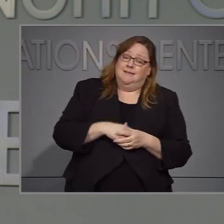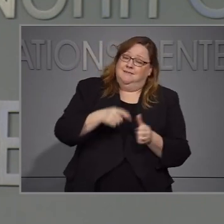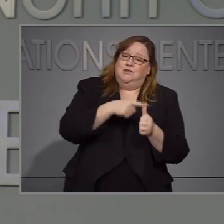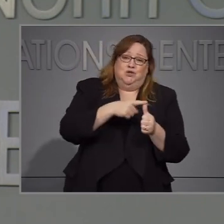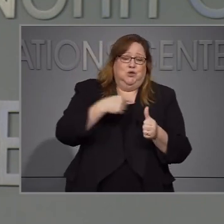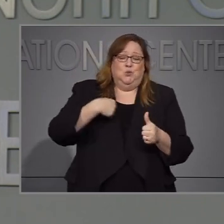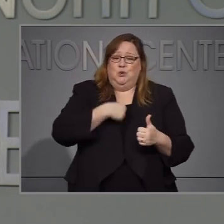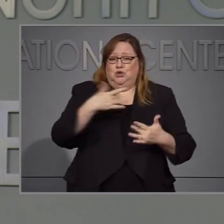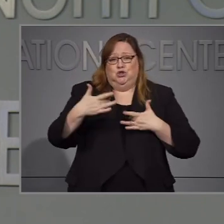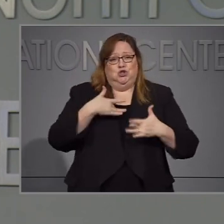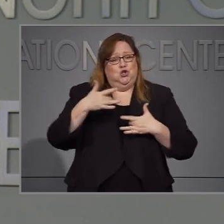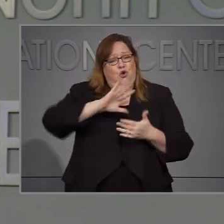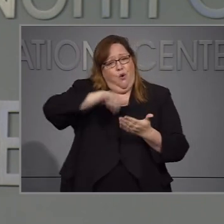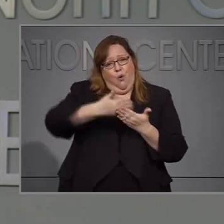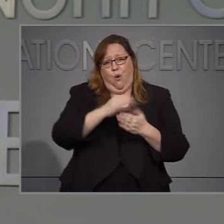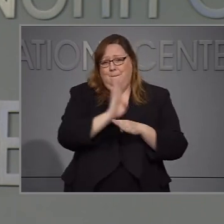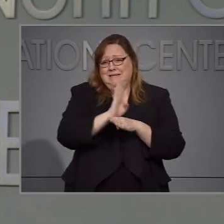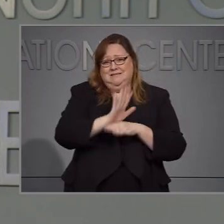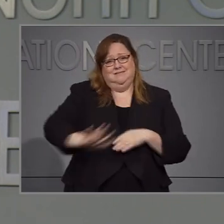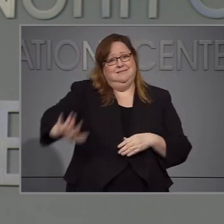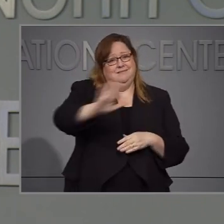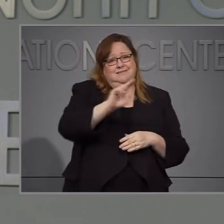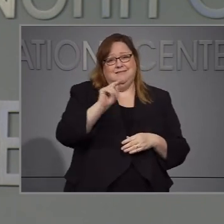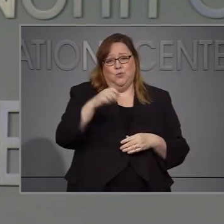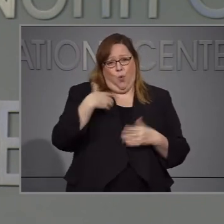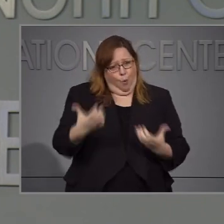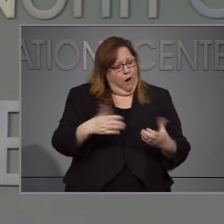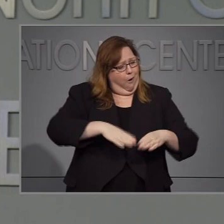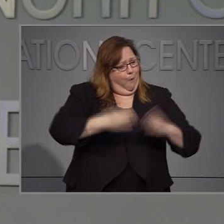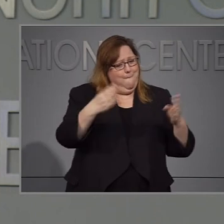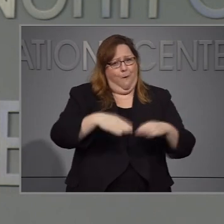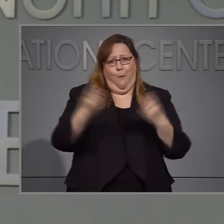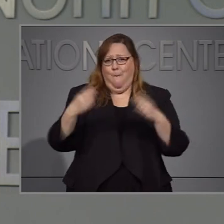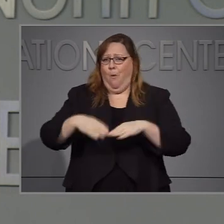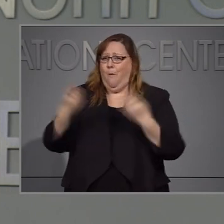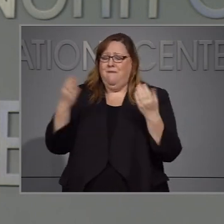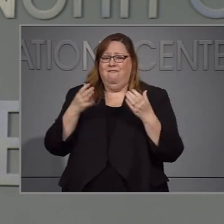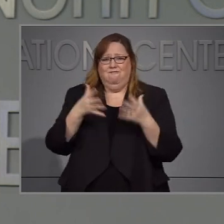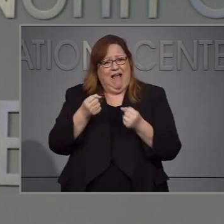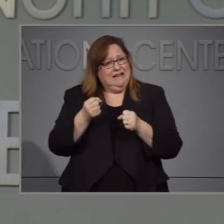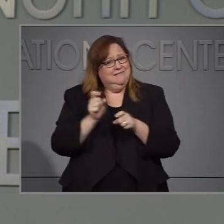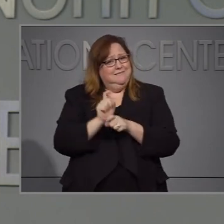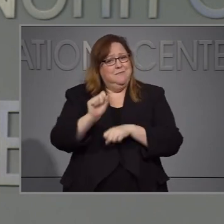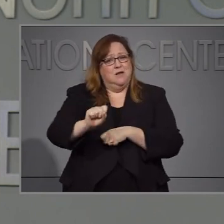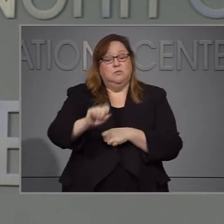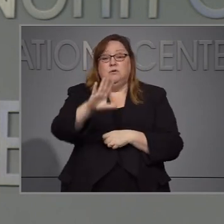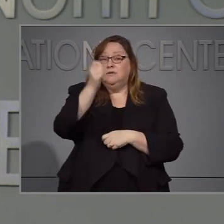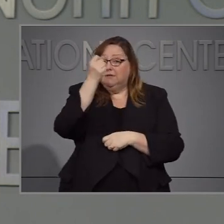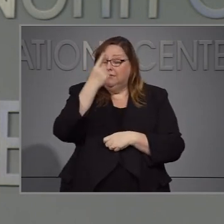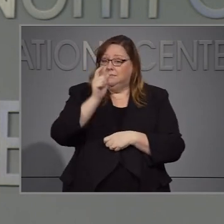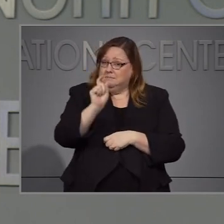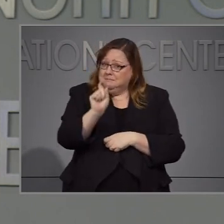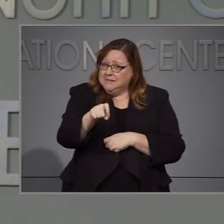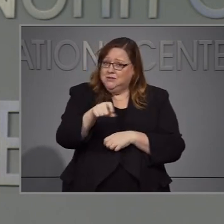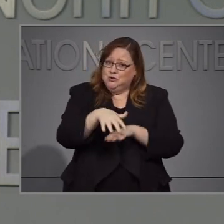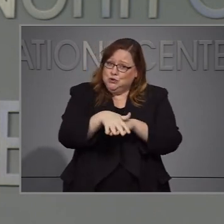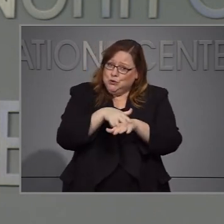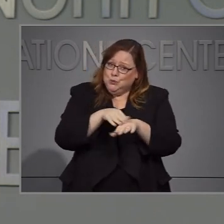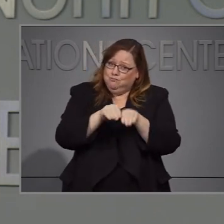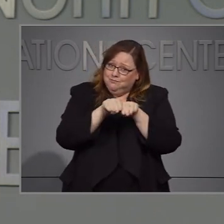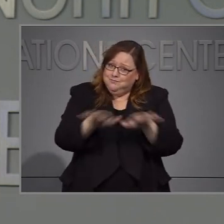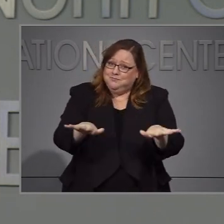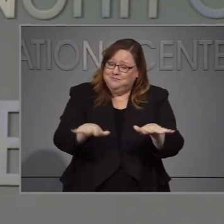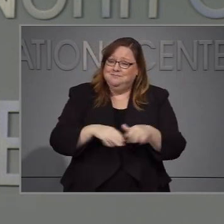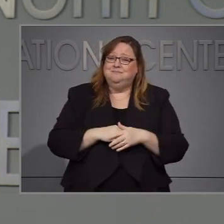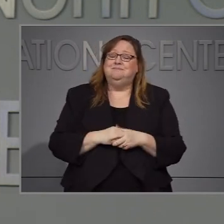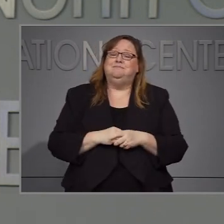everything going as quickly as we possibly can. But we also know that we have to slow the spread of the virus. We